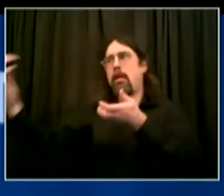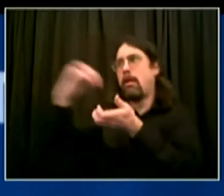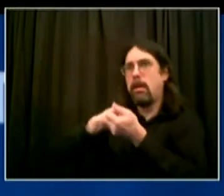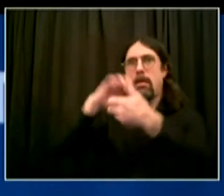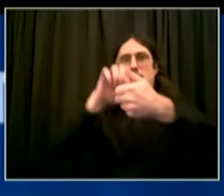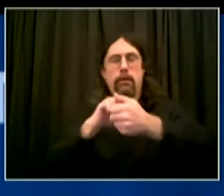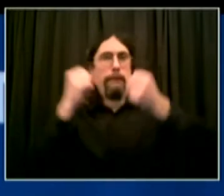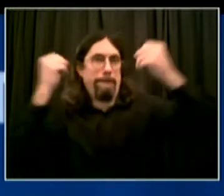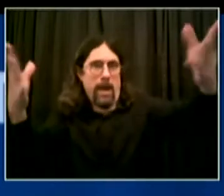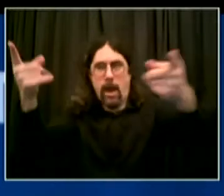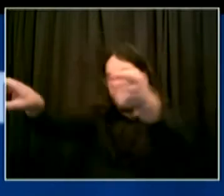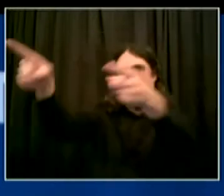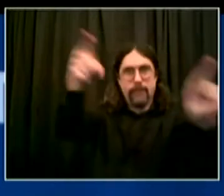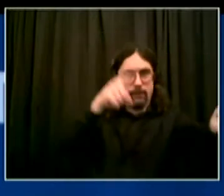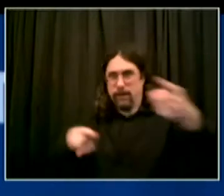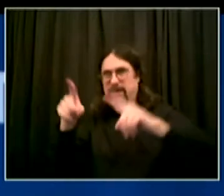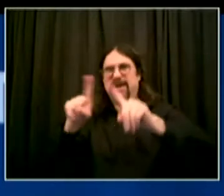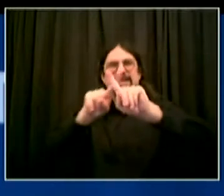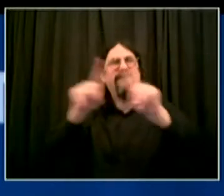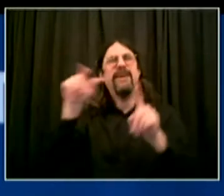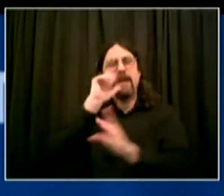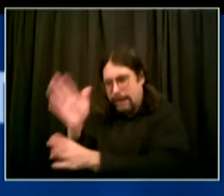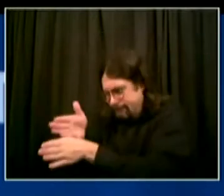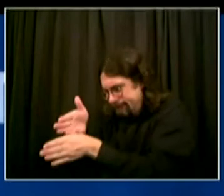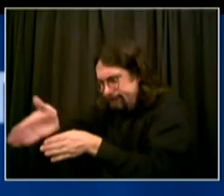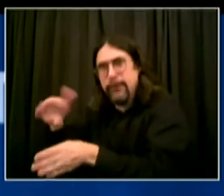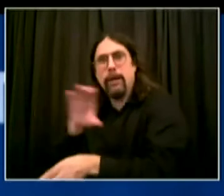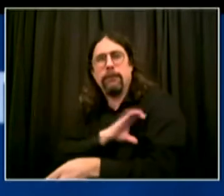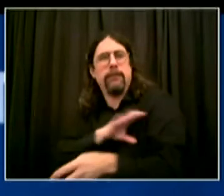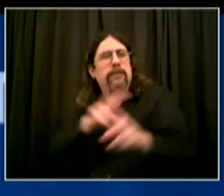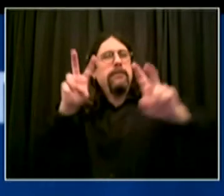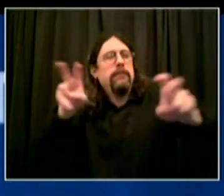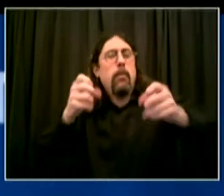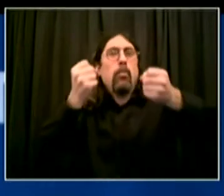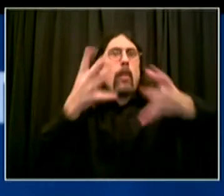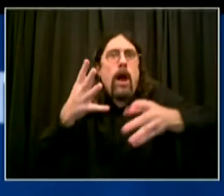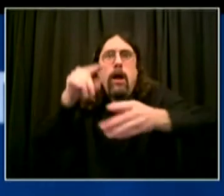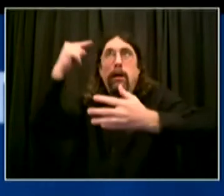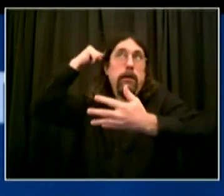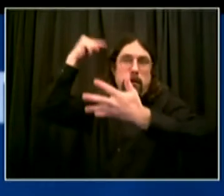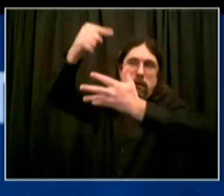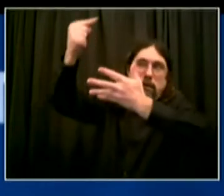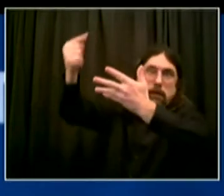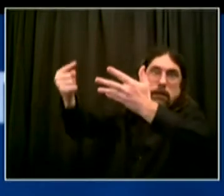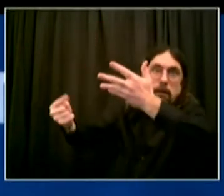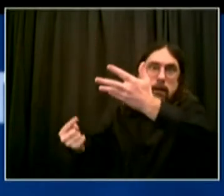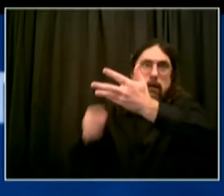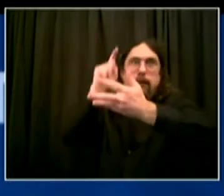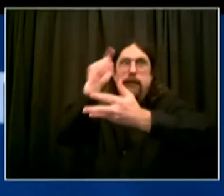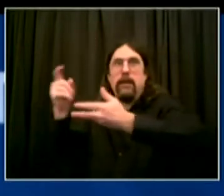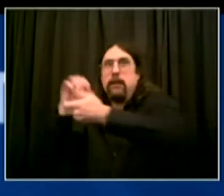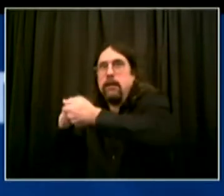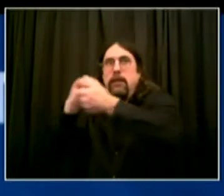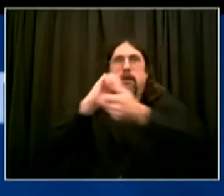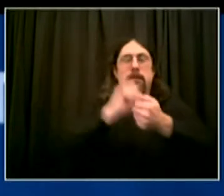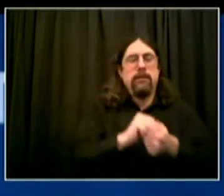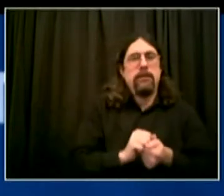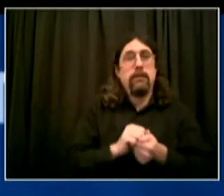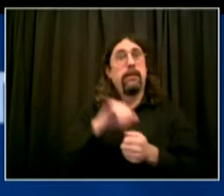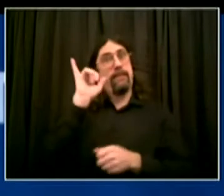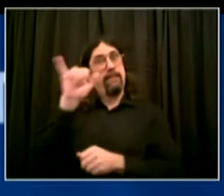those commands. And they want to know that they're working towards a common bond, if you will, to solve problems